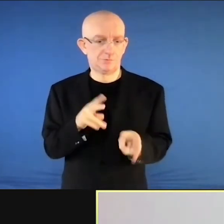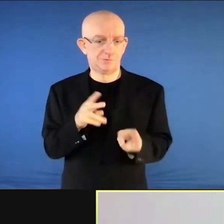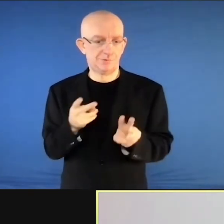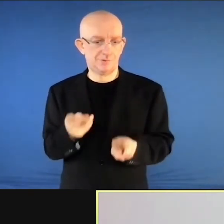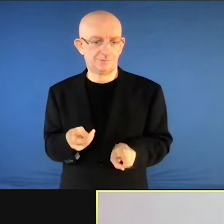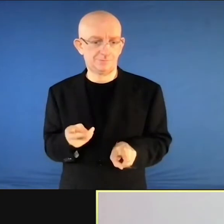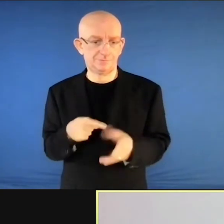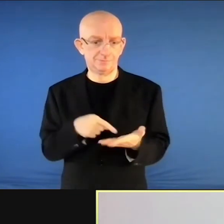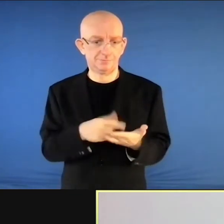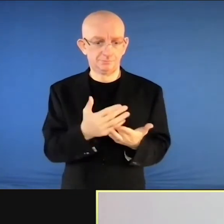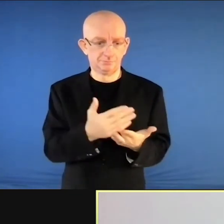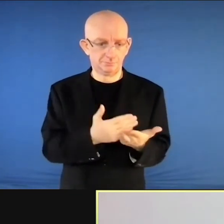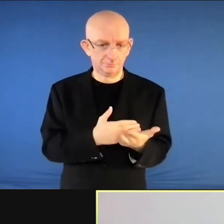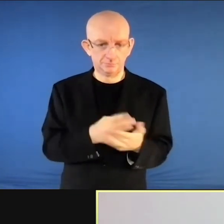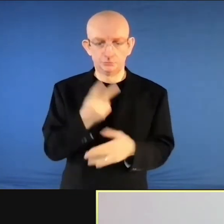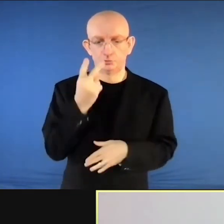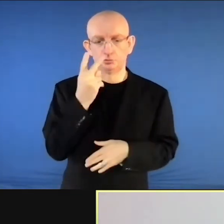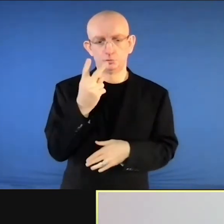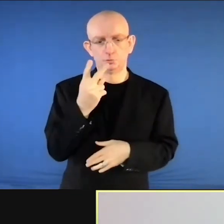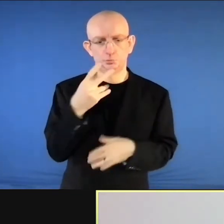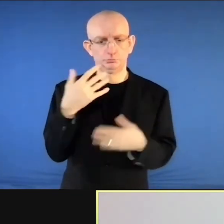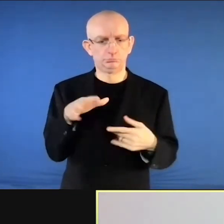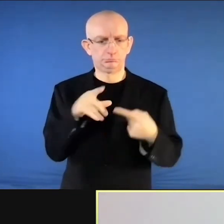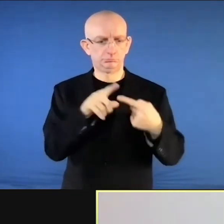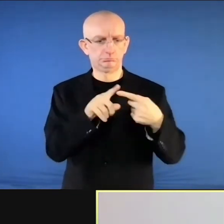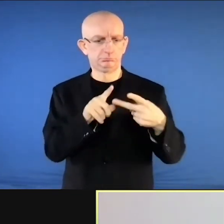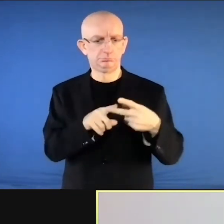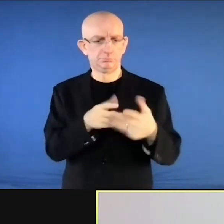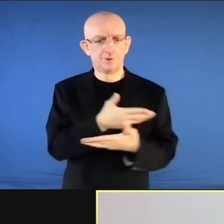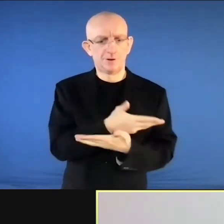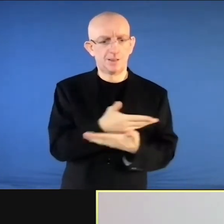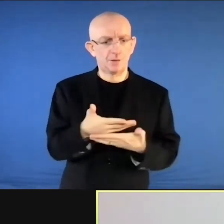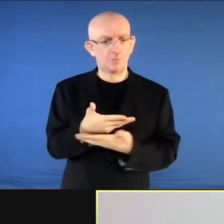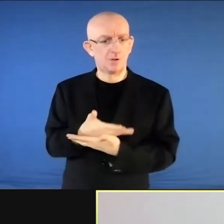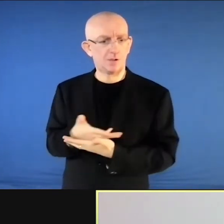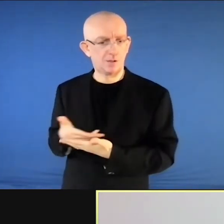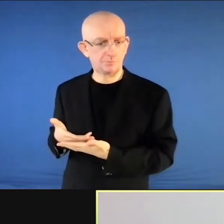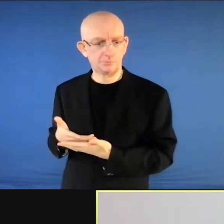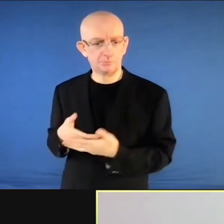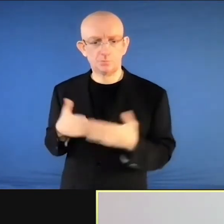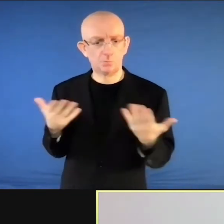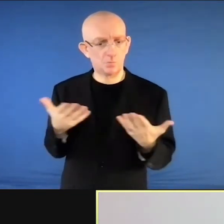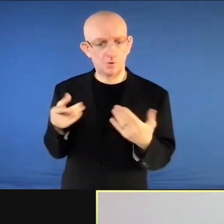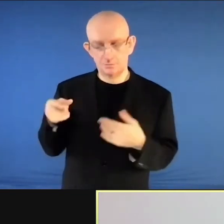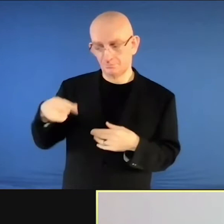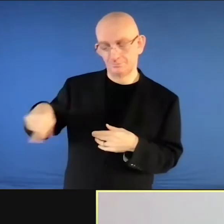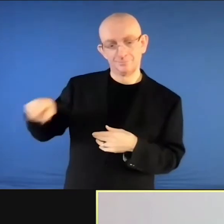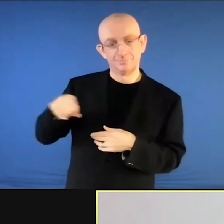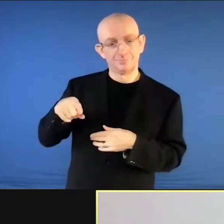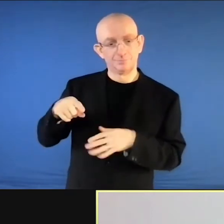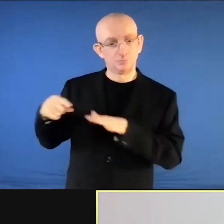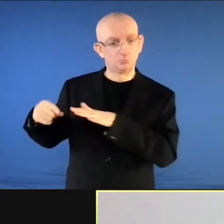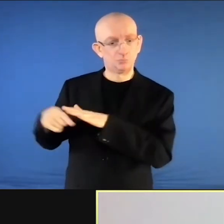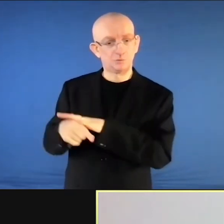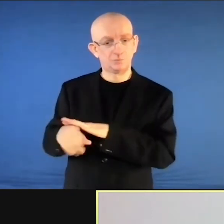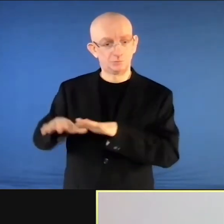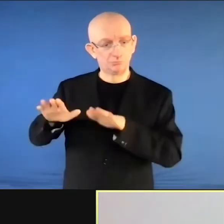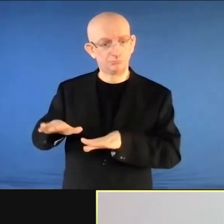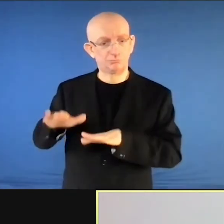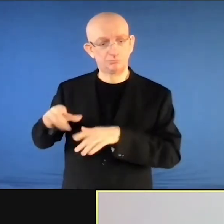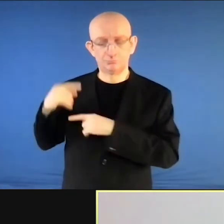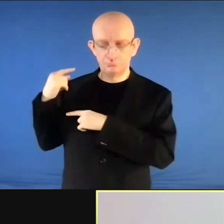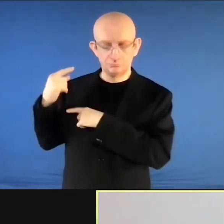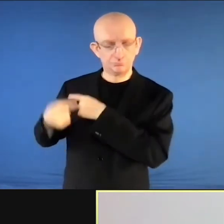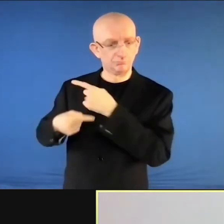the refugees have stayed in the camp for a long time. Giving them something in English would actually make them very difficult. They cannot read. They